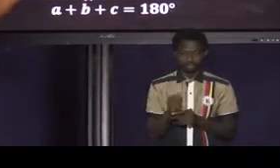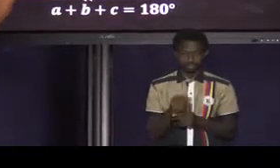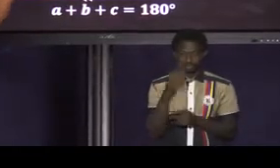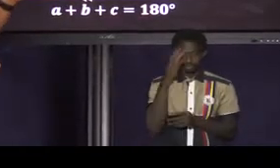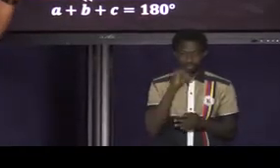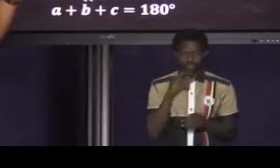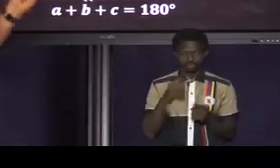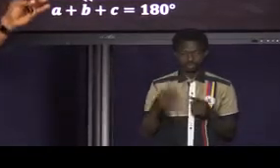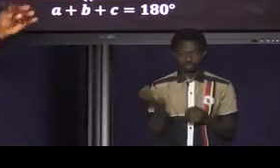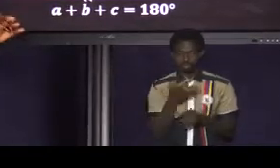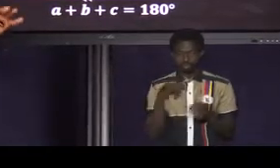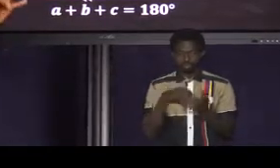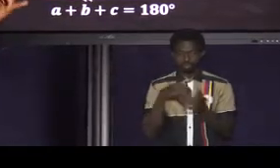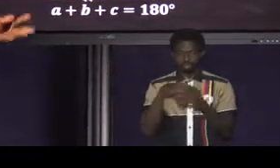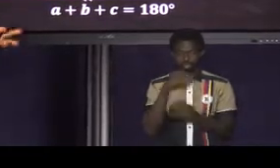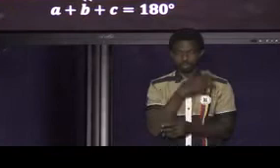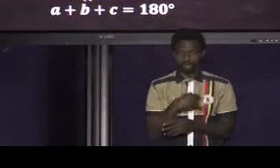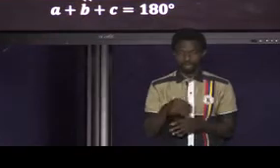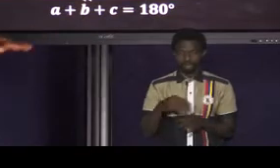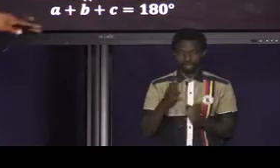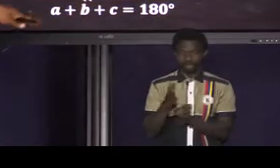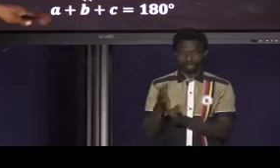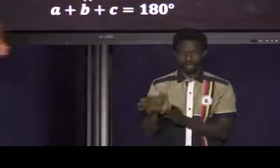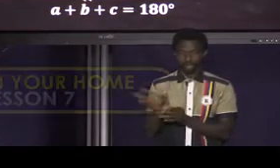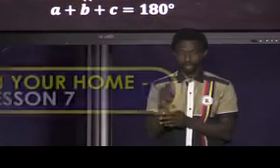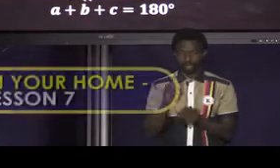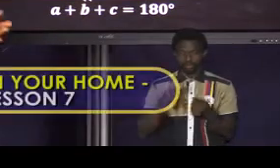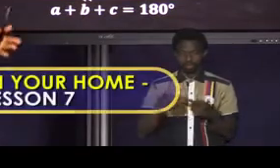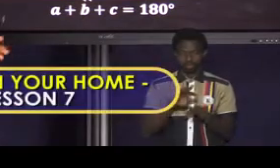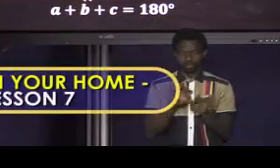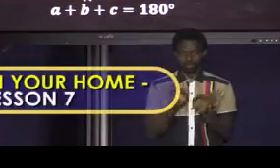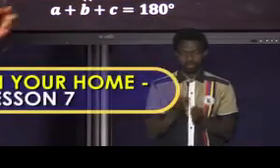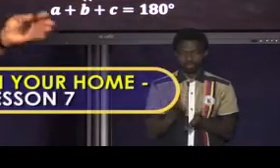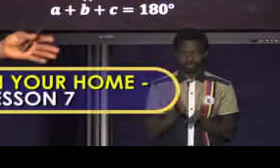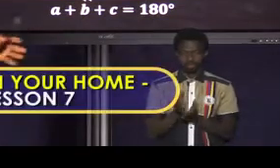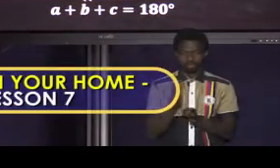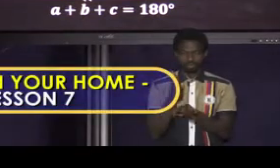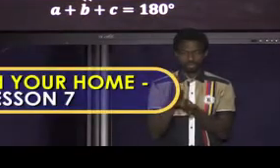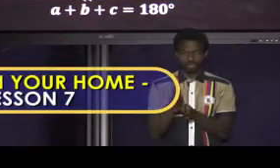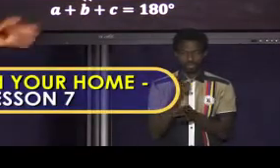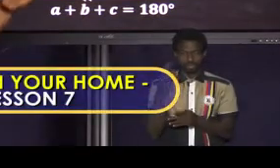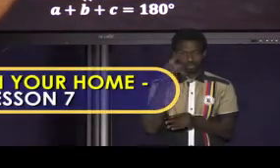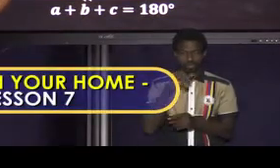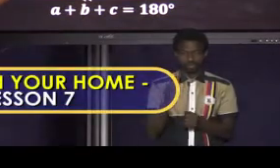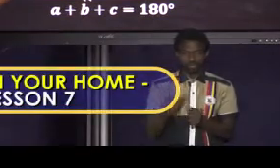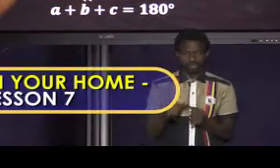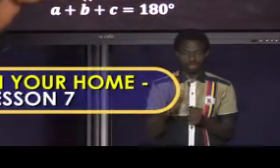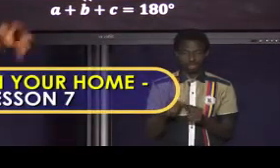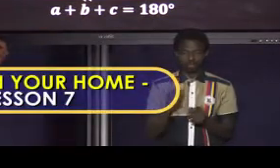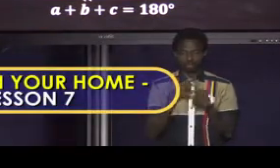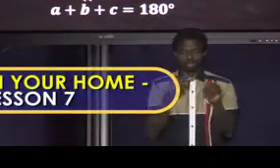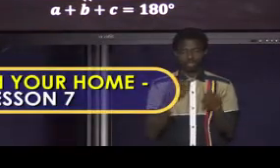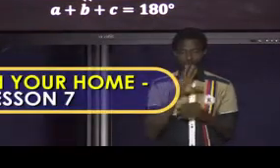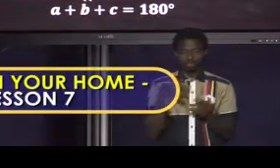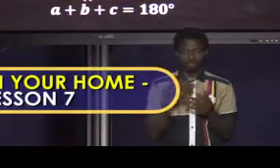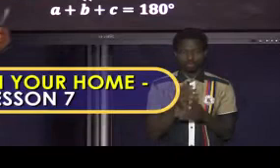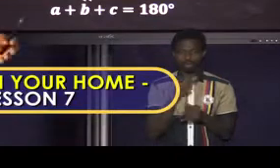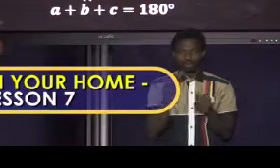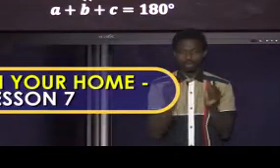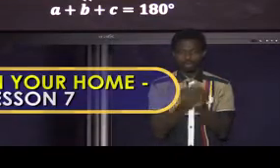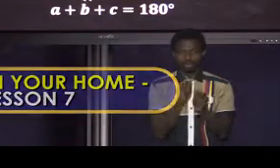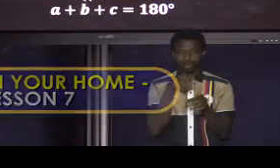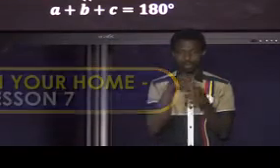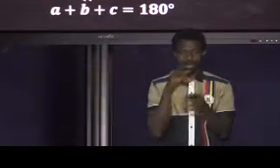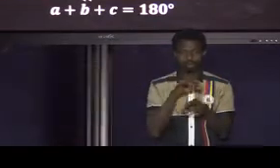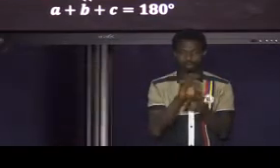cut the angles from inside the triangle and realign them to form a straight line. You see that for any triangle, all the angles within